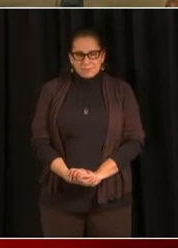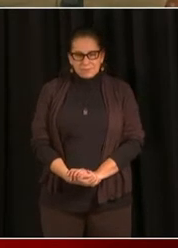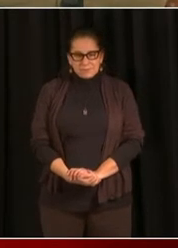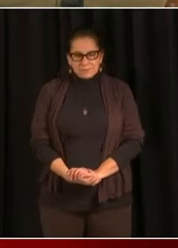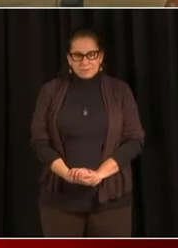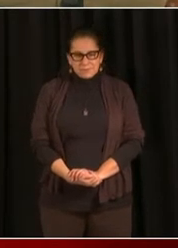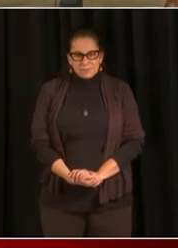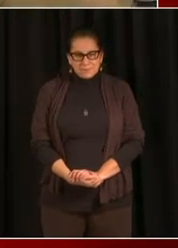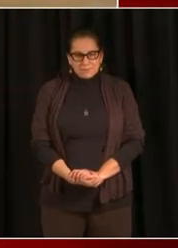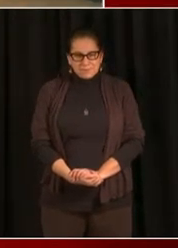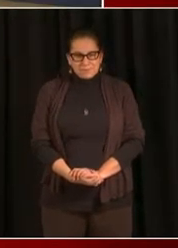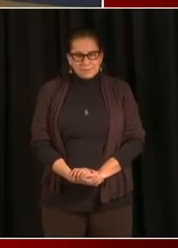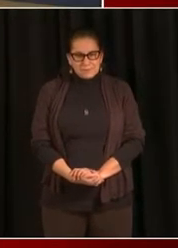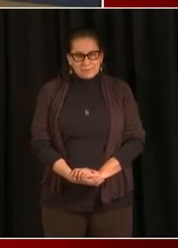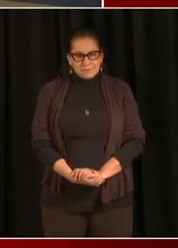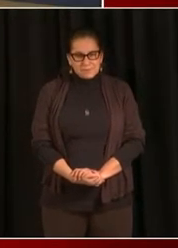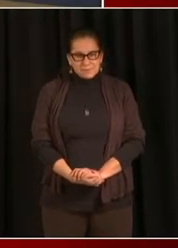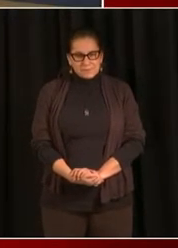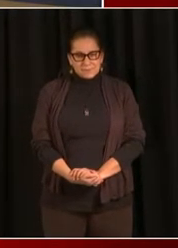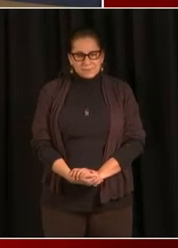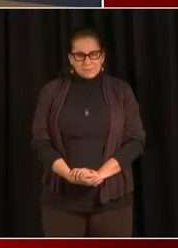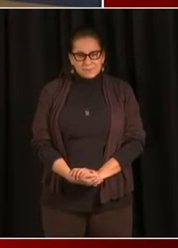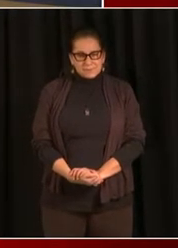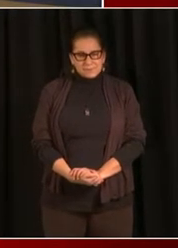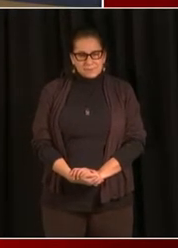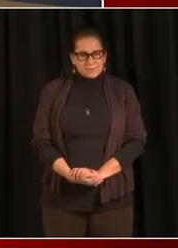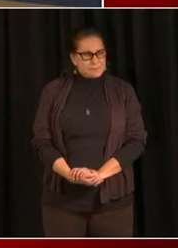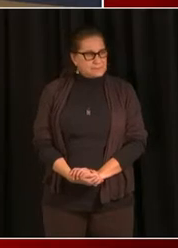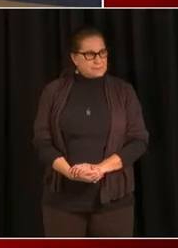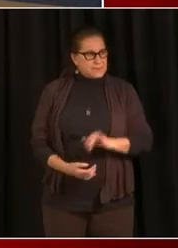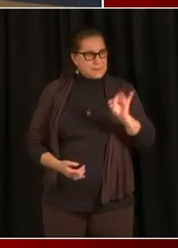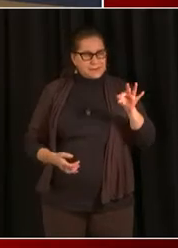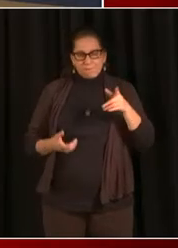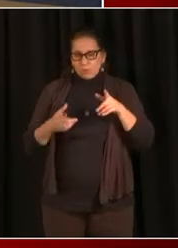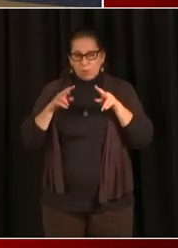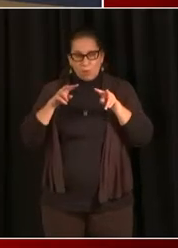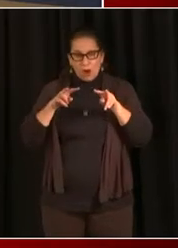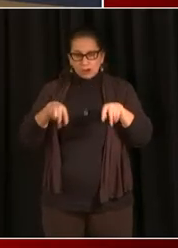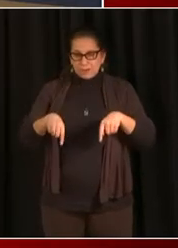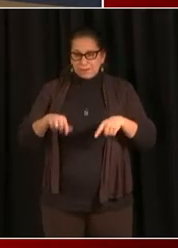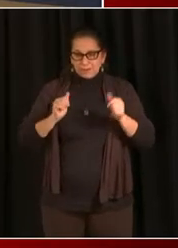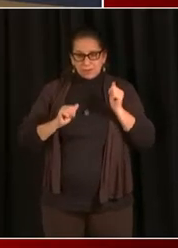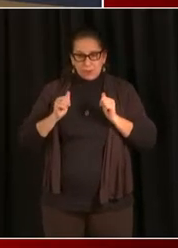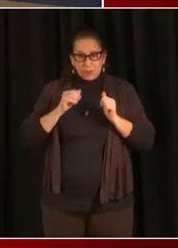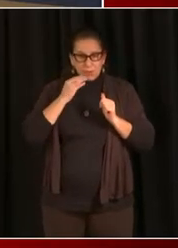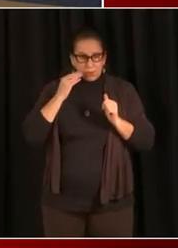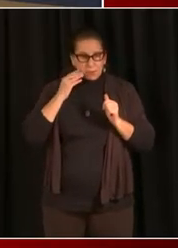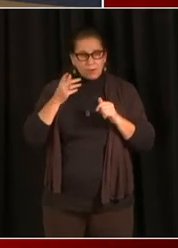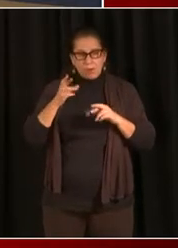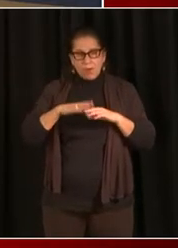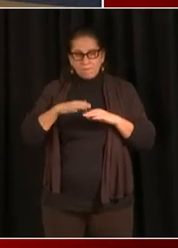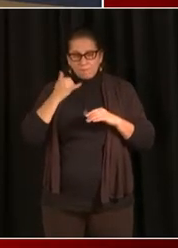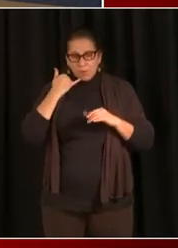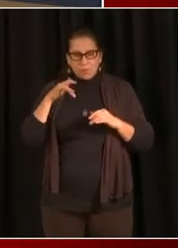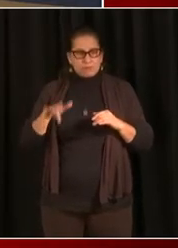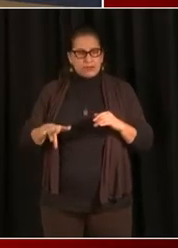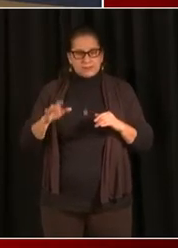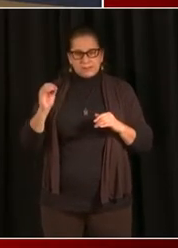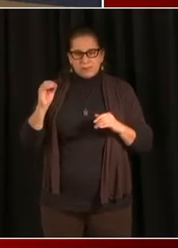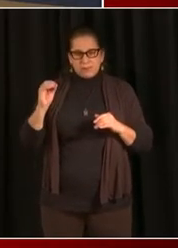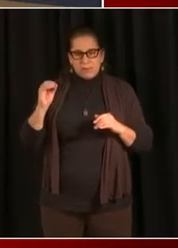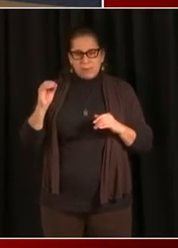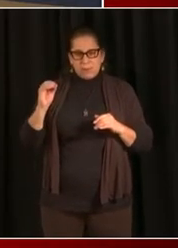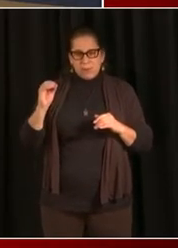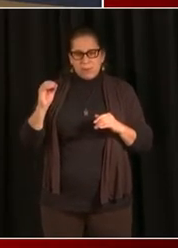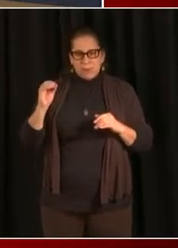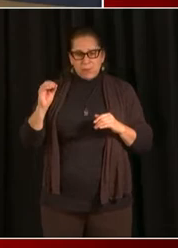folks here, but also if you're watching at home, if you're on the phone line and you have a question, you could press 0 now. If you're